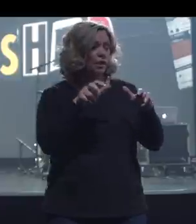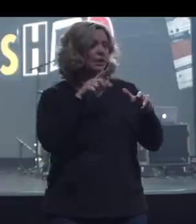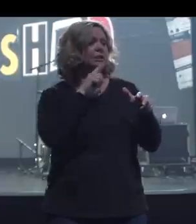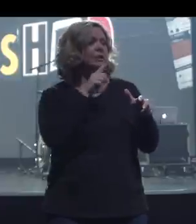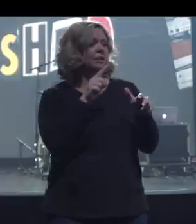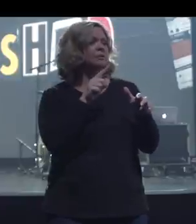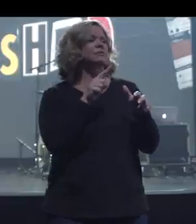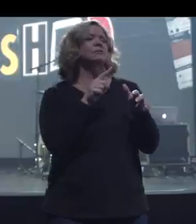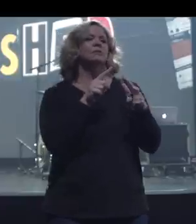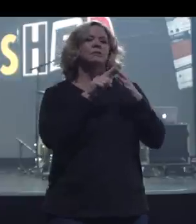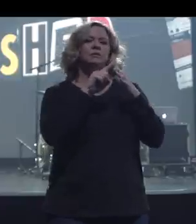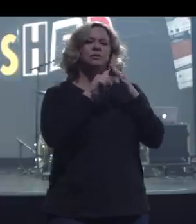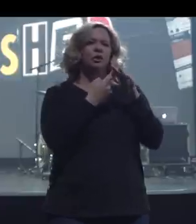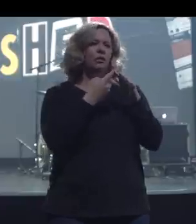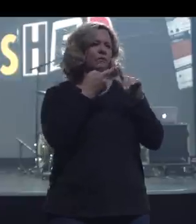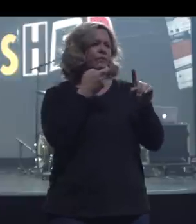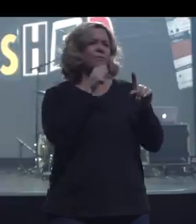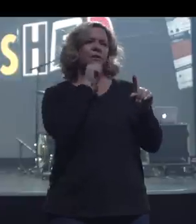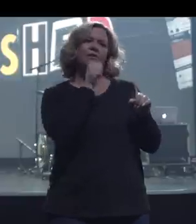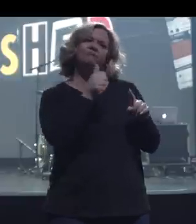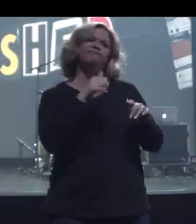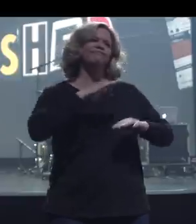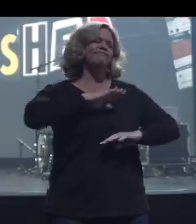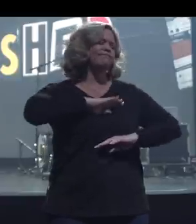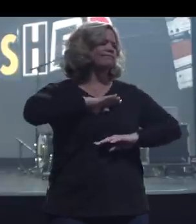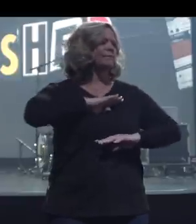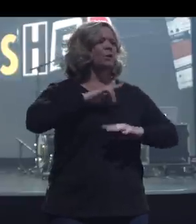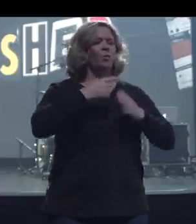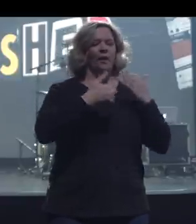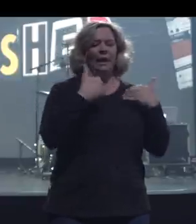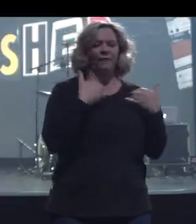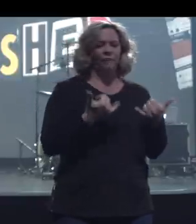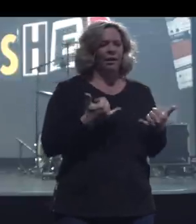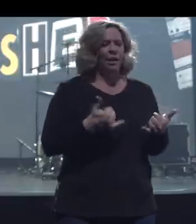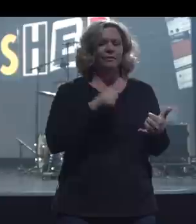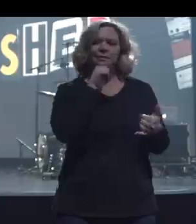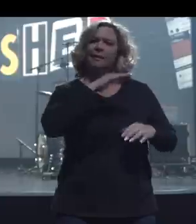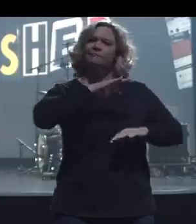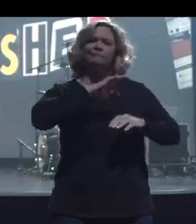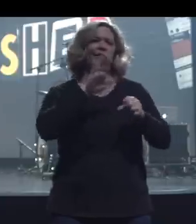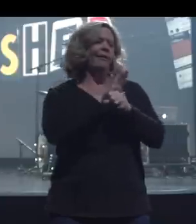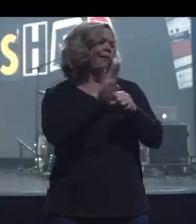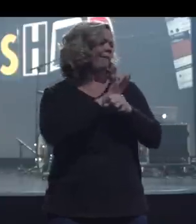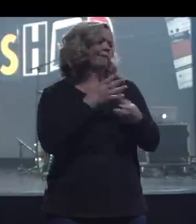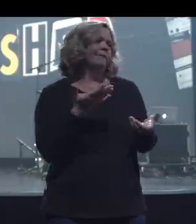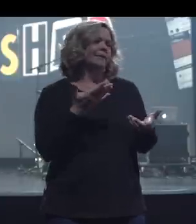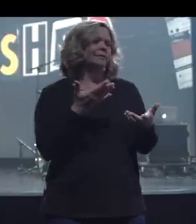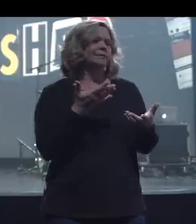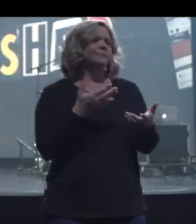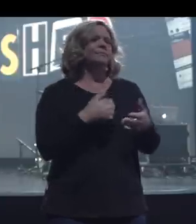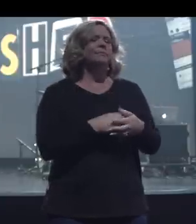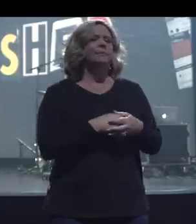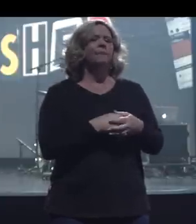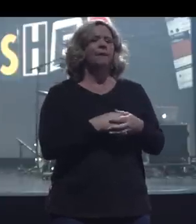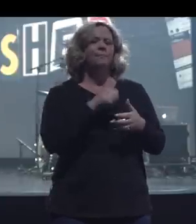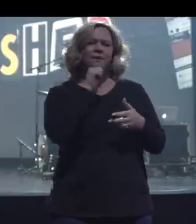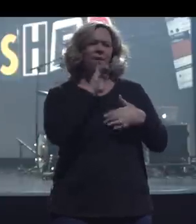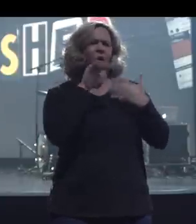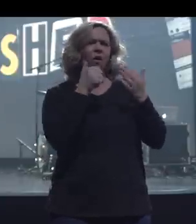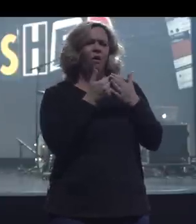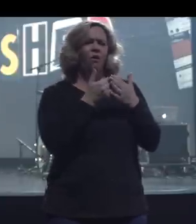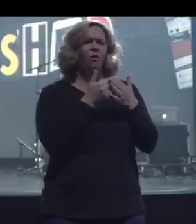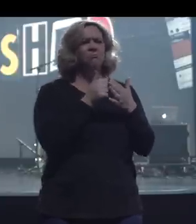by discontentment. Just the idea that what I have today is not enough. You're like, duh. But here's the thing, not all discontentment's